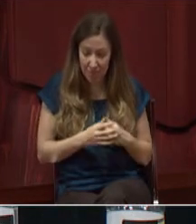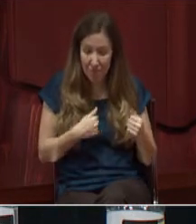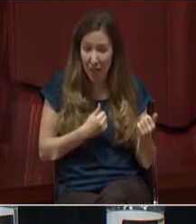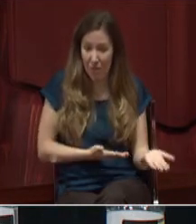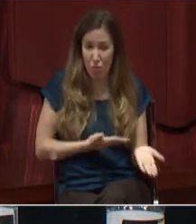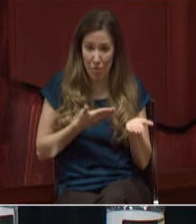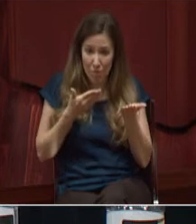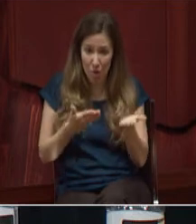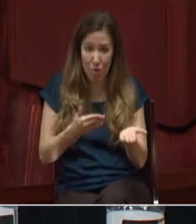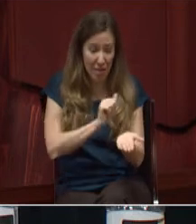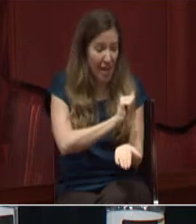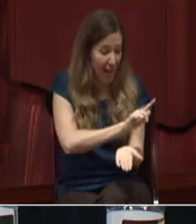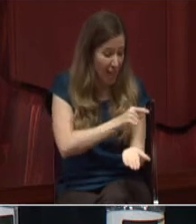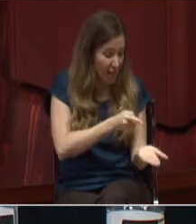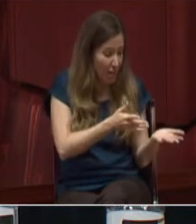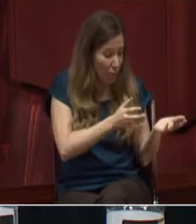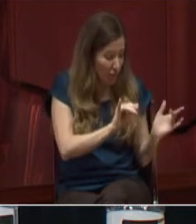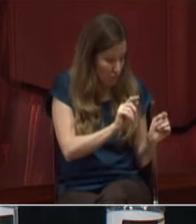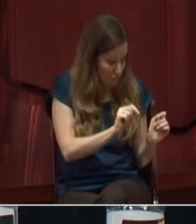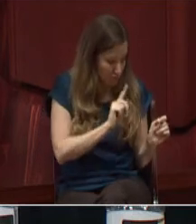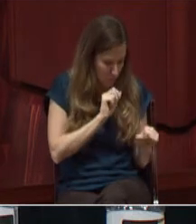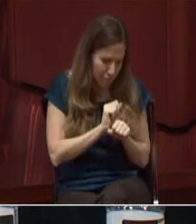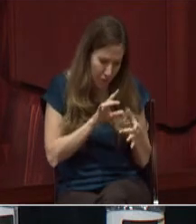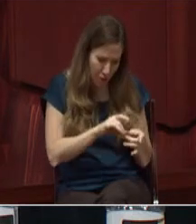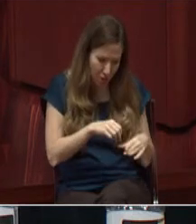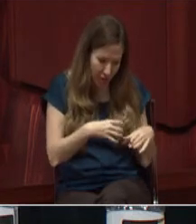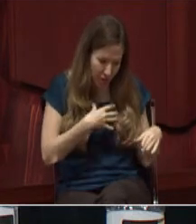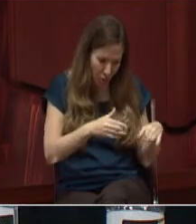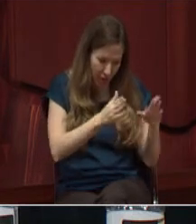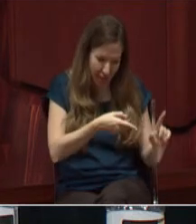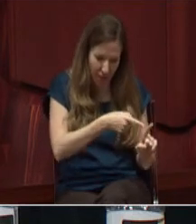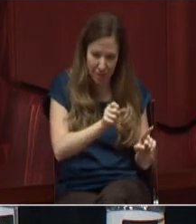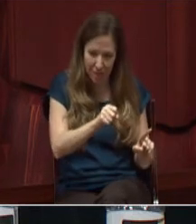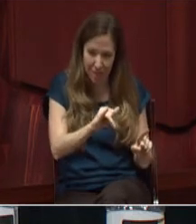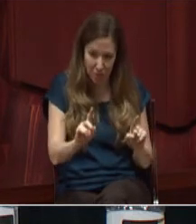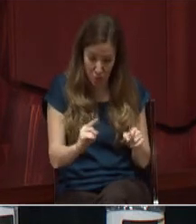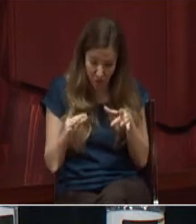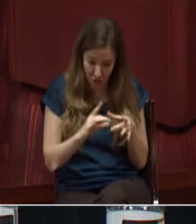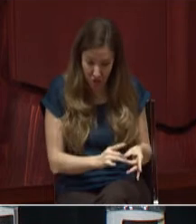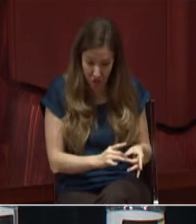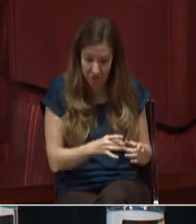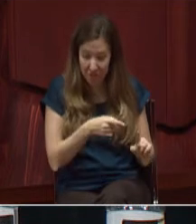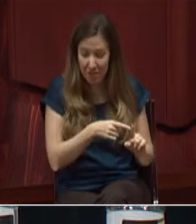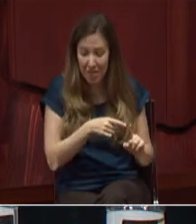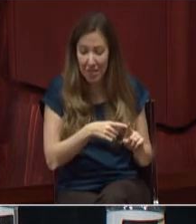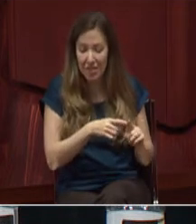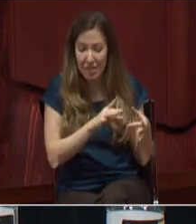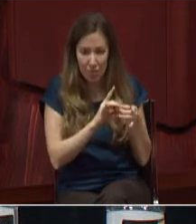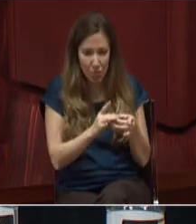logjam. Al wanted to do it, and it really belongs in the White House. That's exactly where it belongs, to